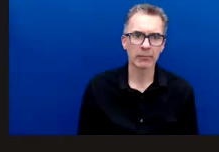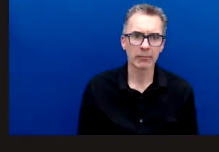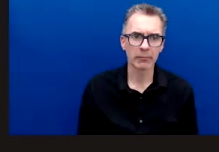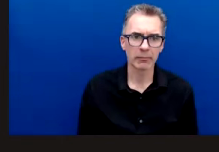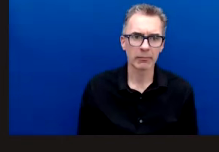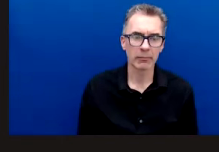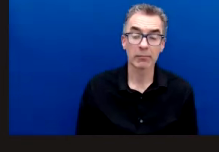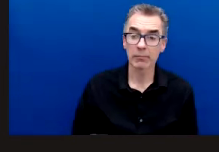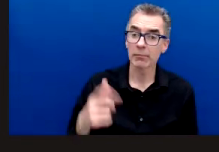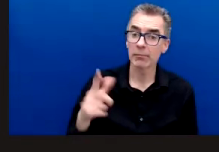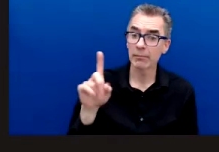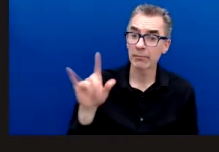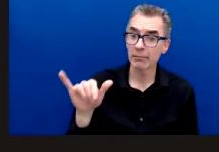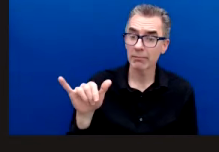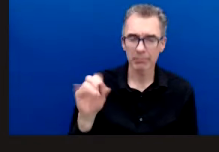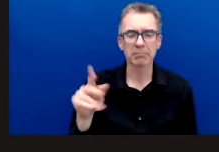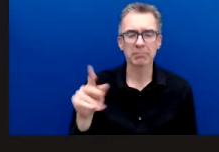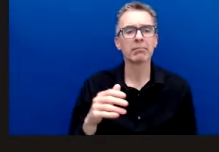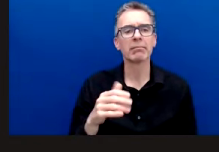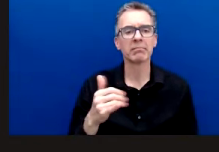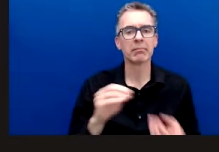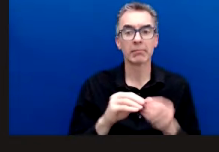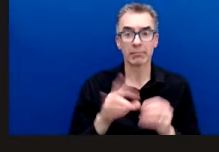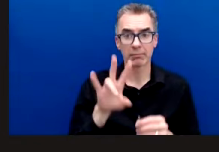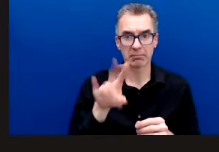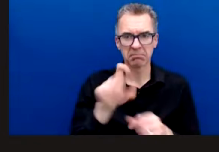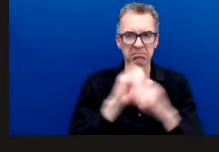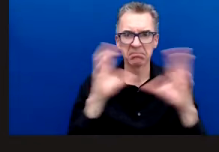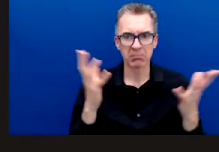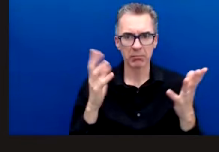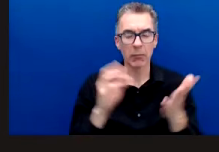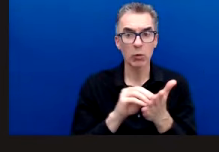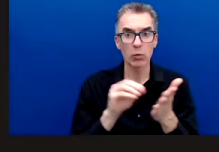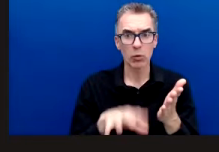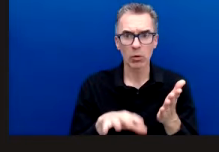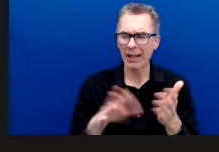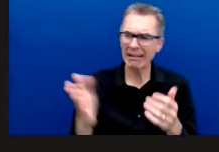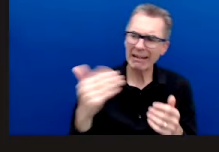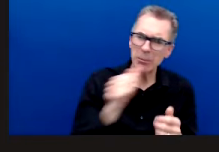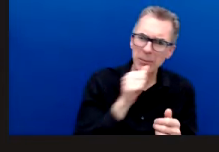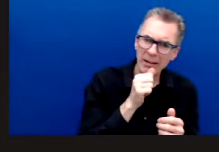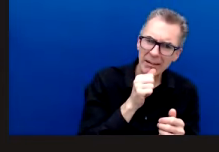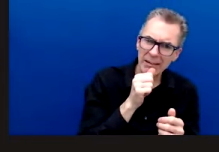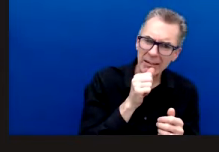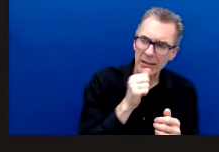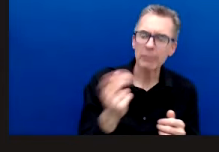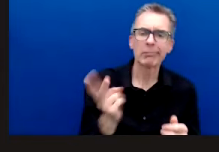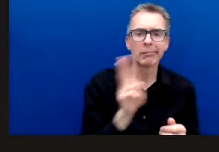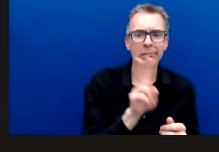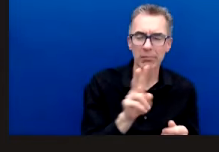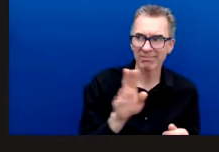Thank you, Gladys. So number 7, a student asks to speak to you behind closed doors and discloses that they were